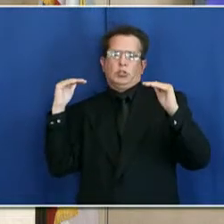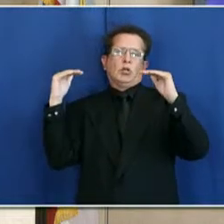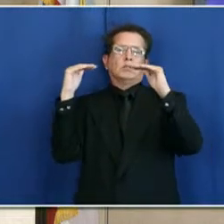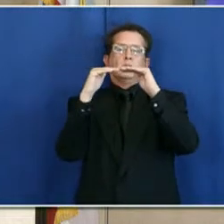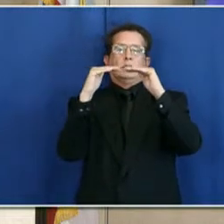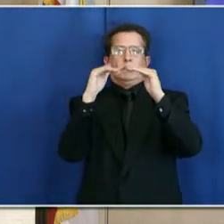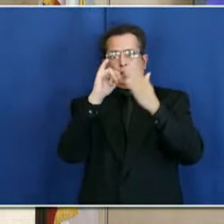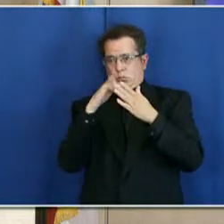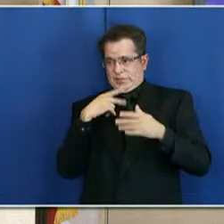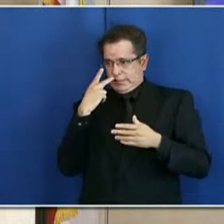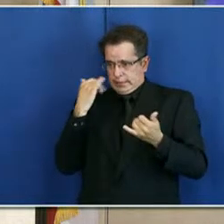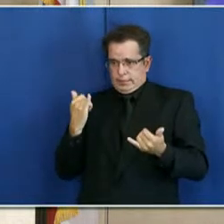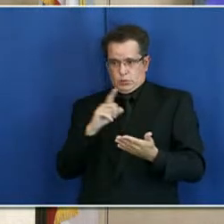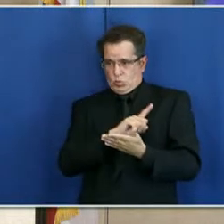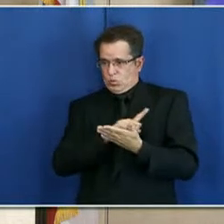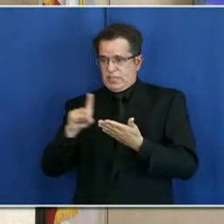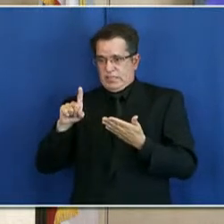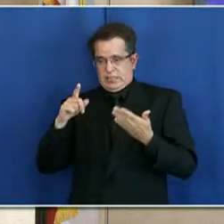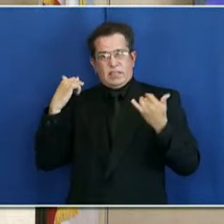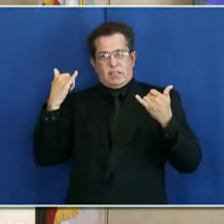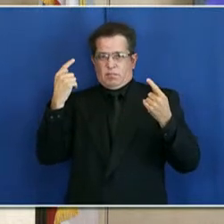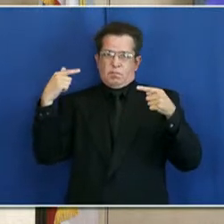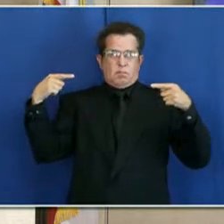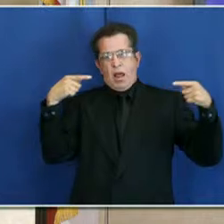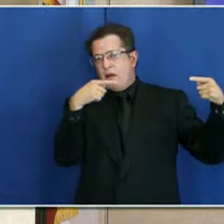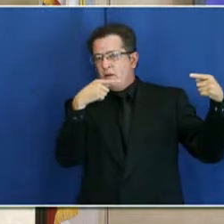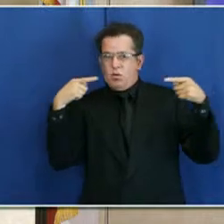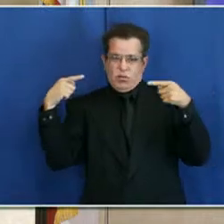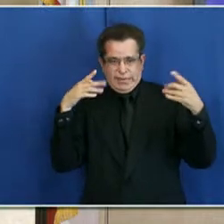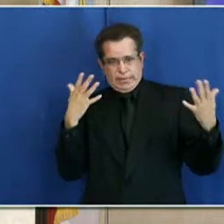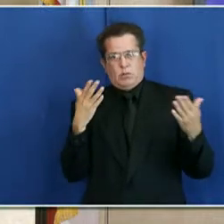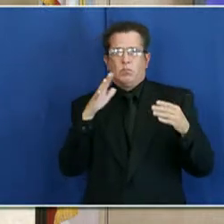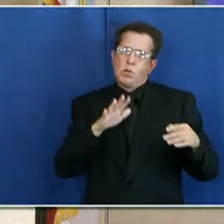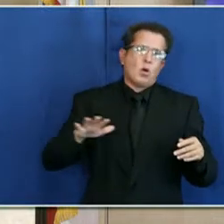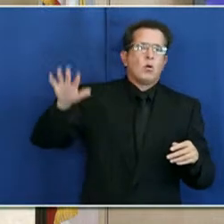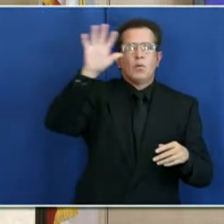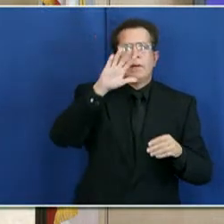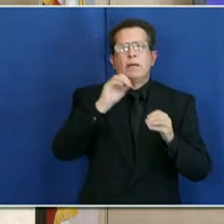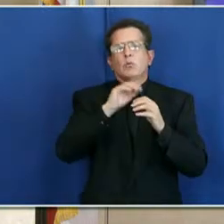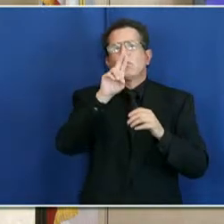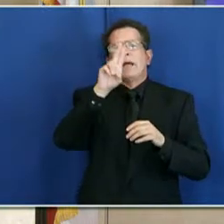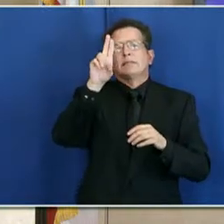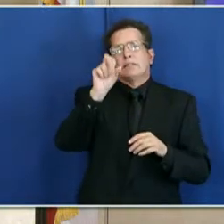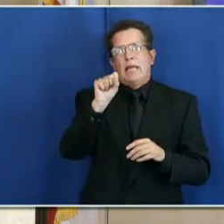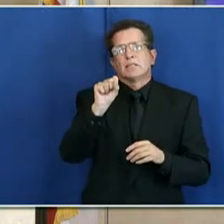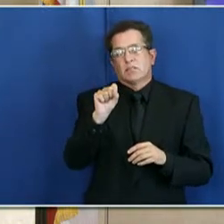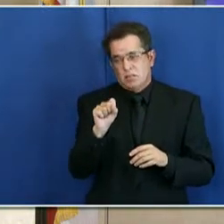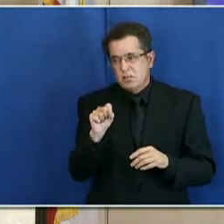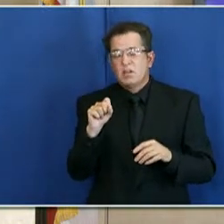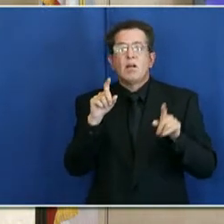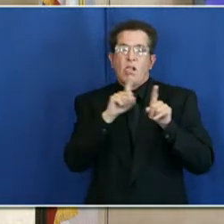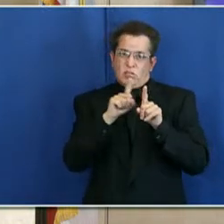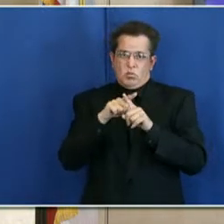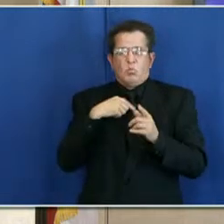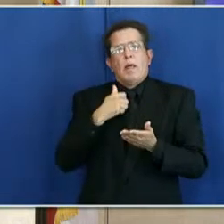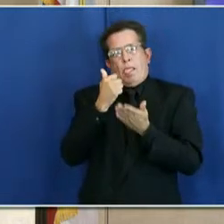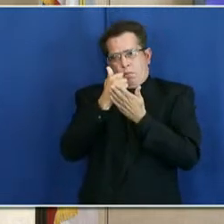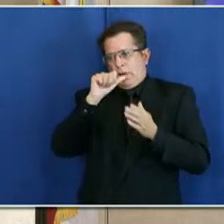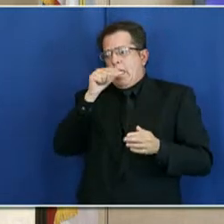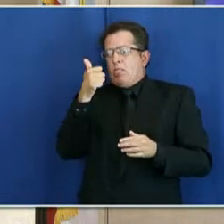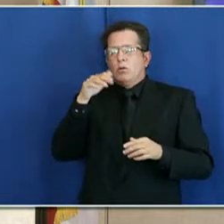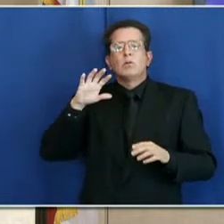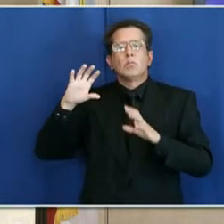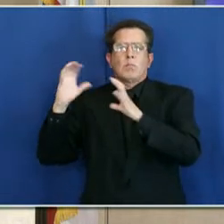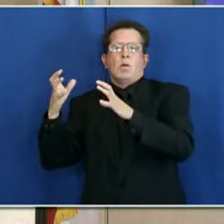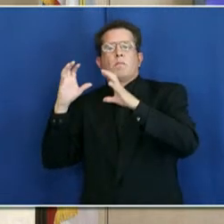that, as we've seen this week, continue to tear apart our nation. We are also helping others. We previously provided